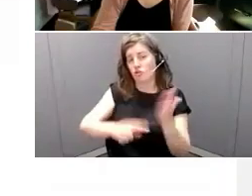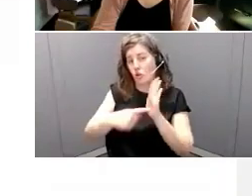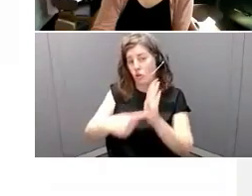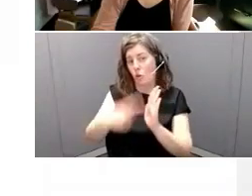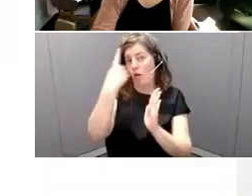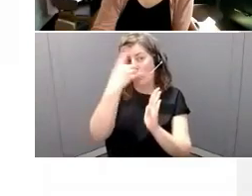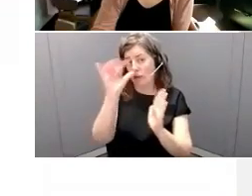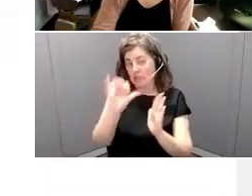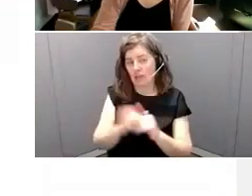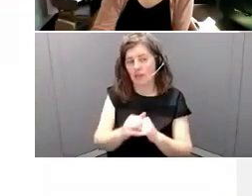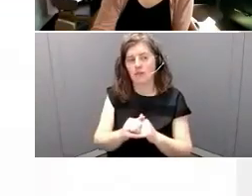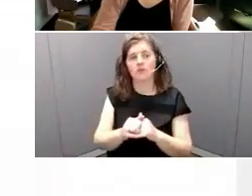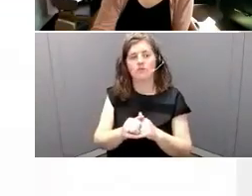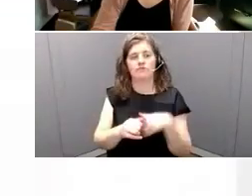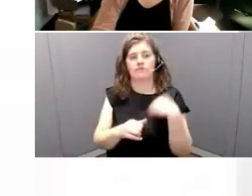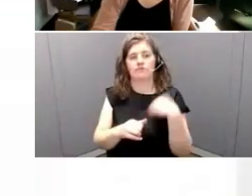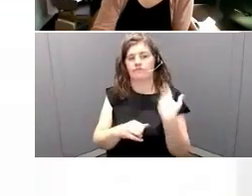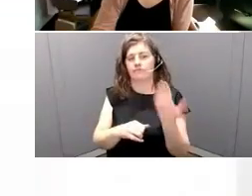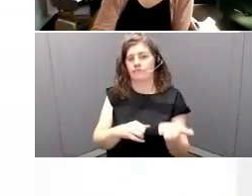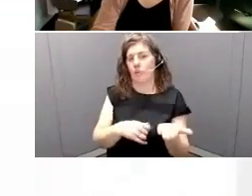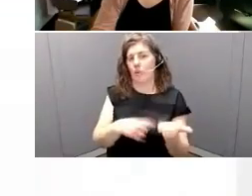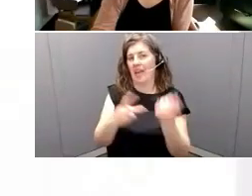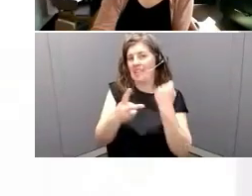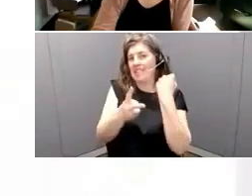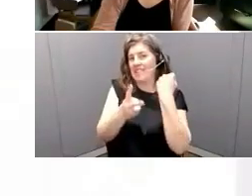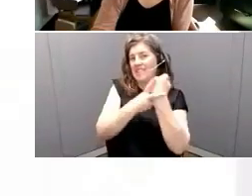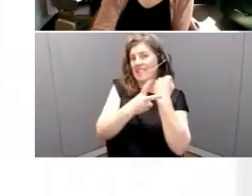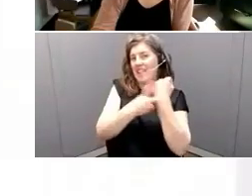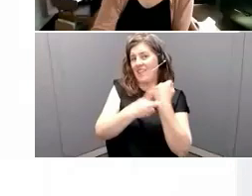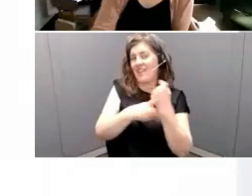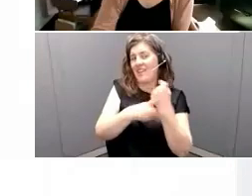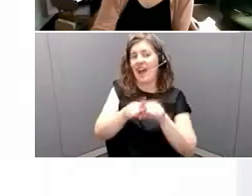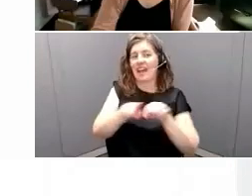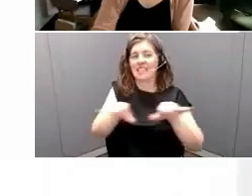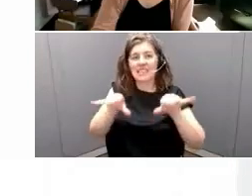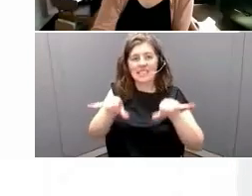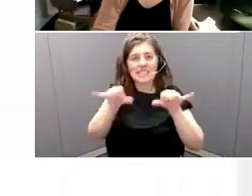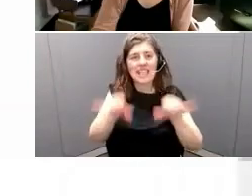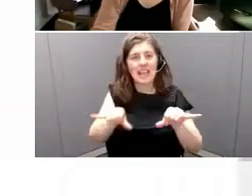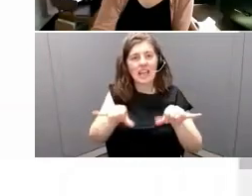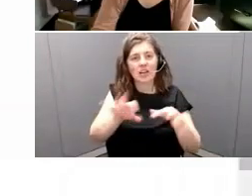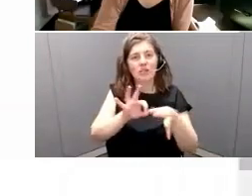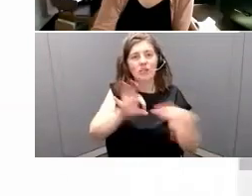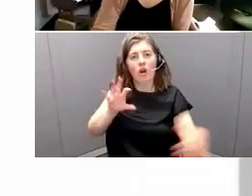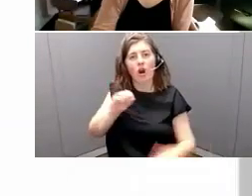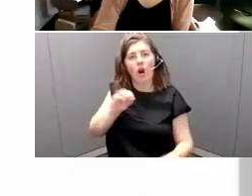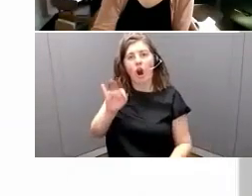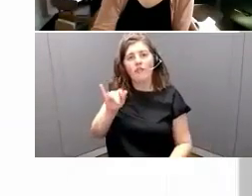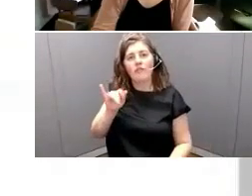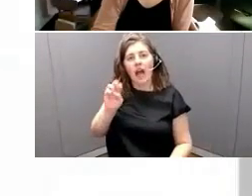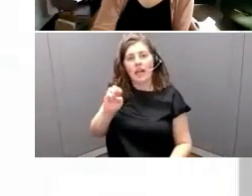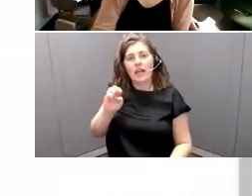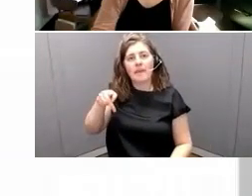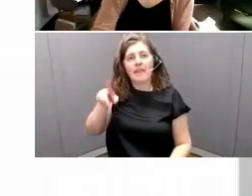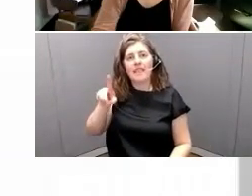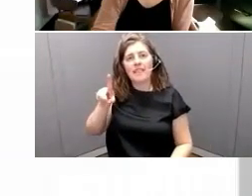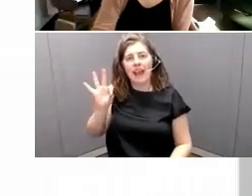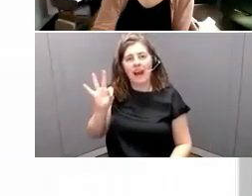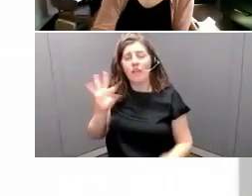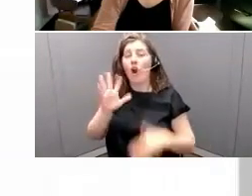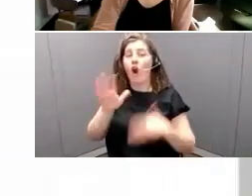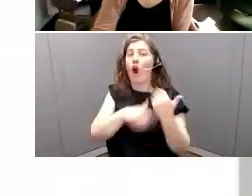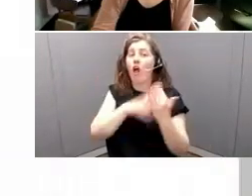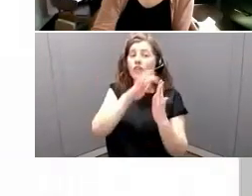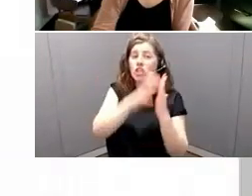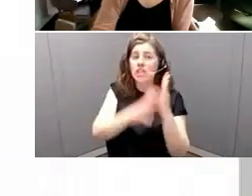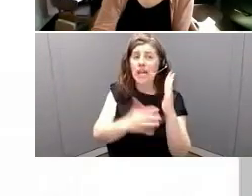like. Right here, we can save this as a static offline PDF document. All your text is